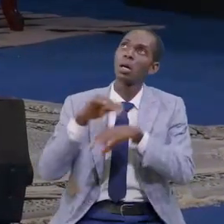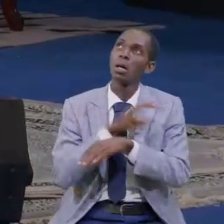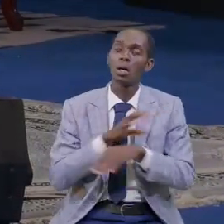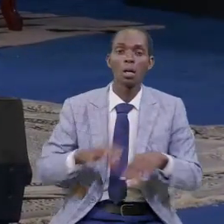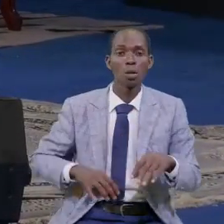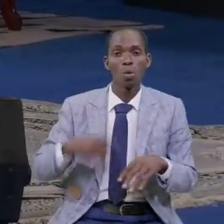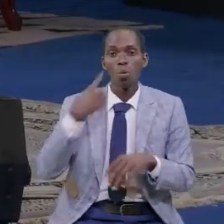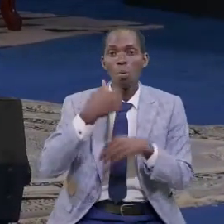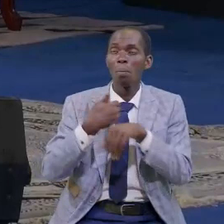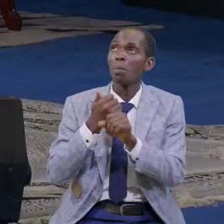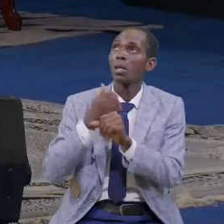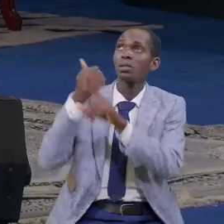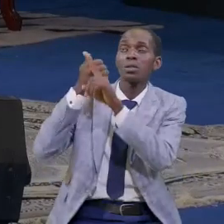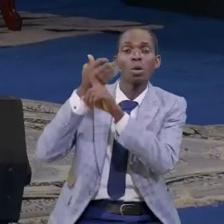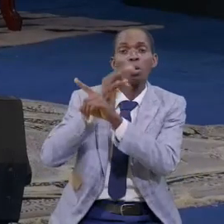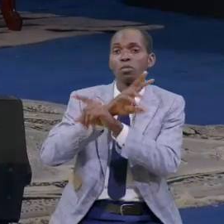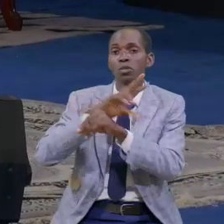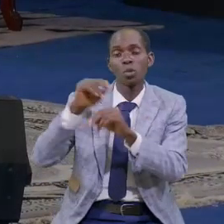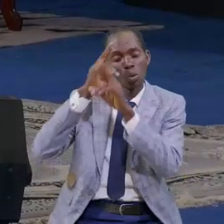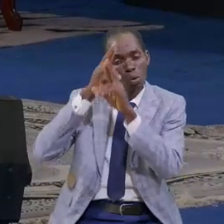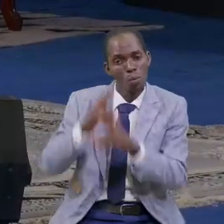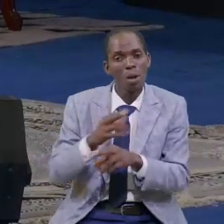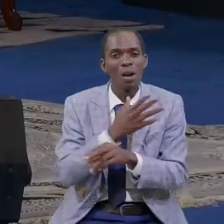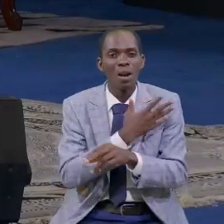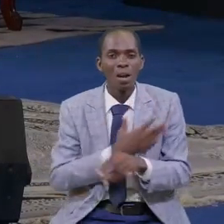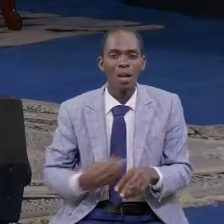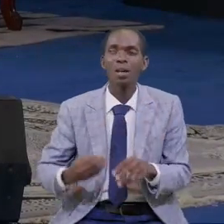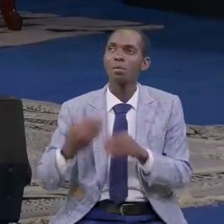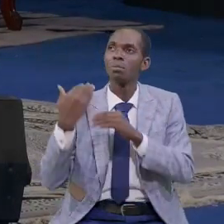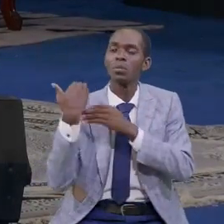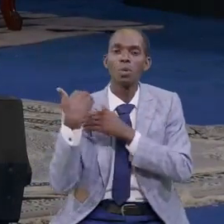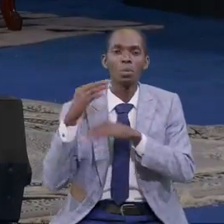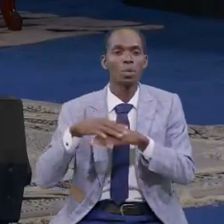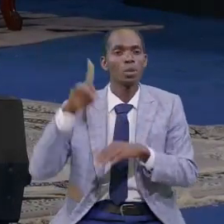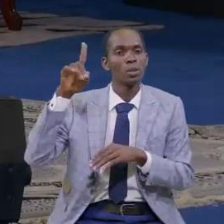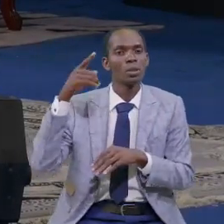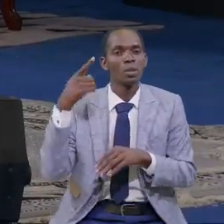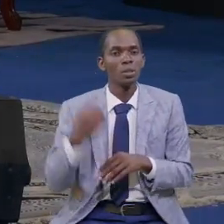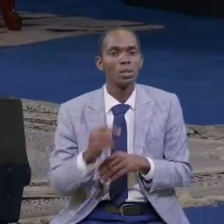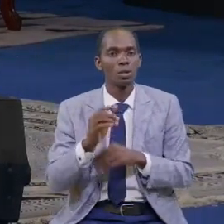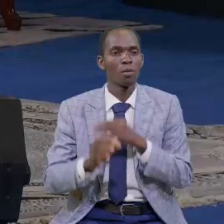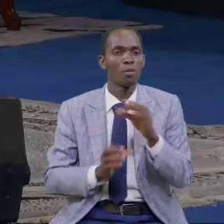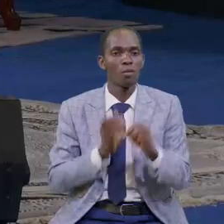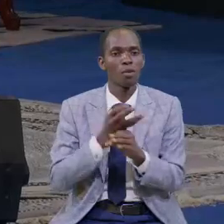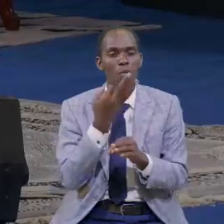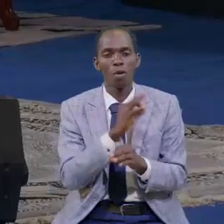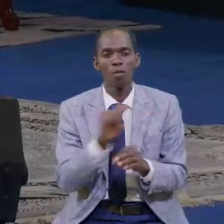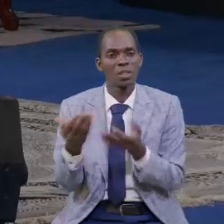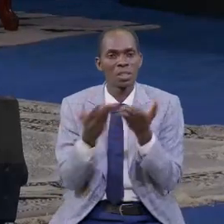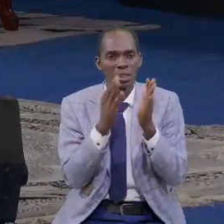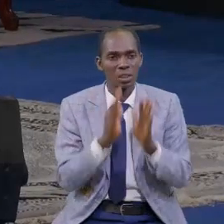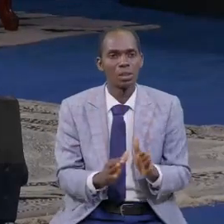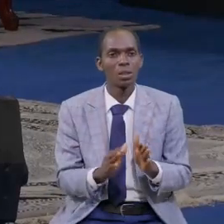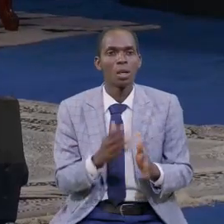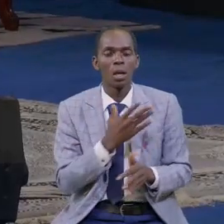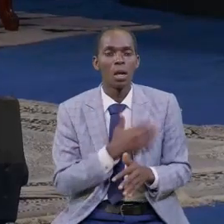reputation, and he took upon him the form of a servant. He was found, he was made